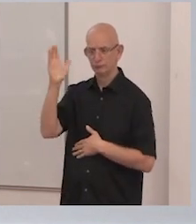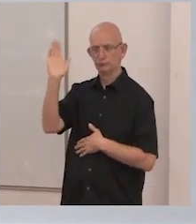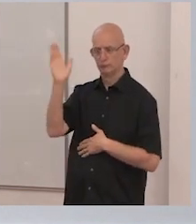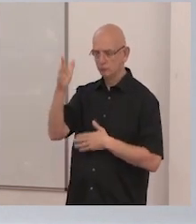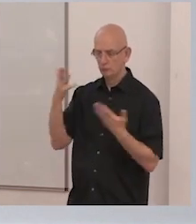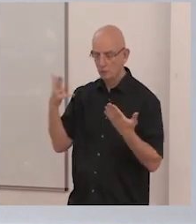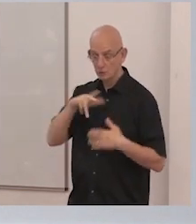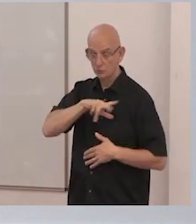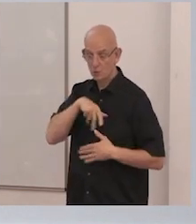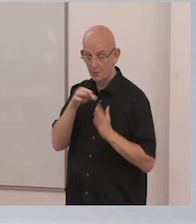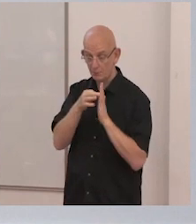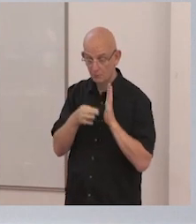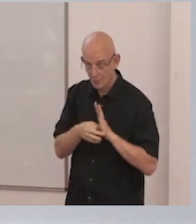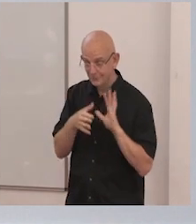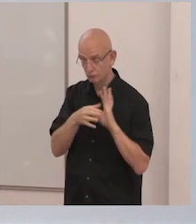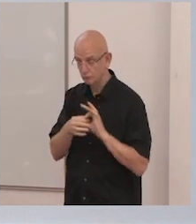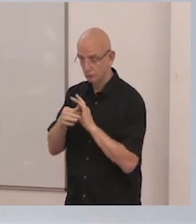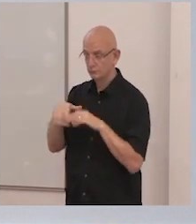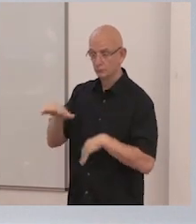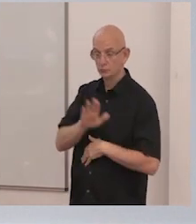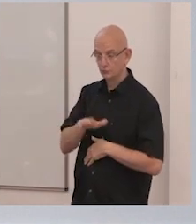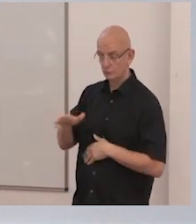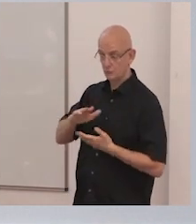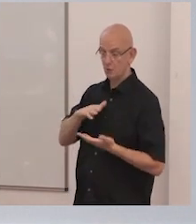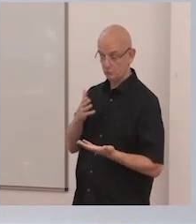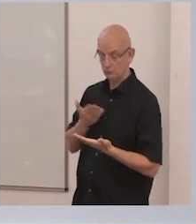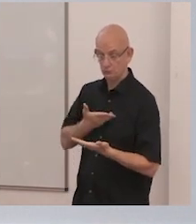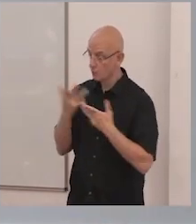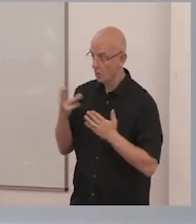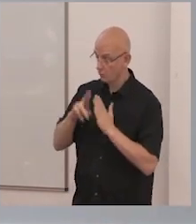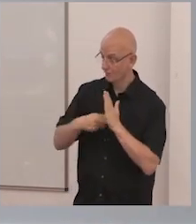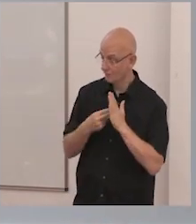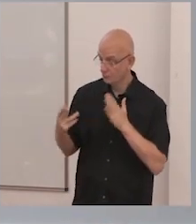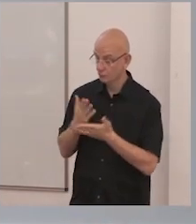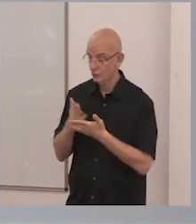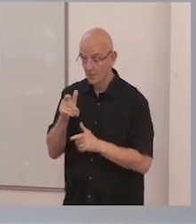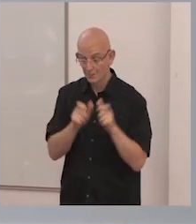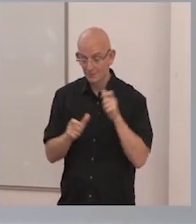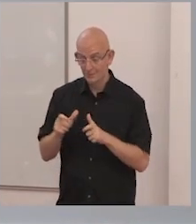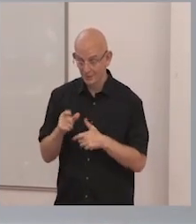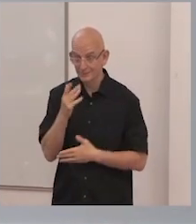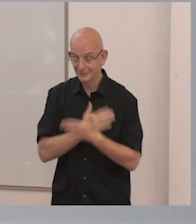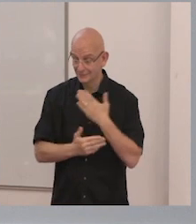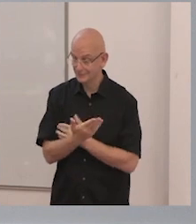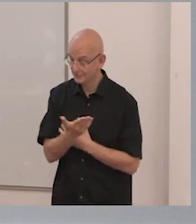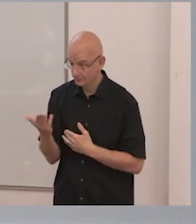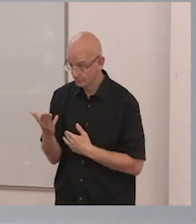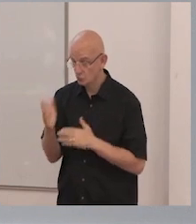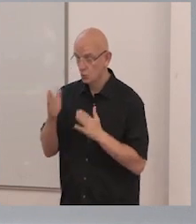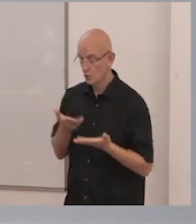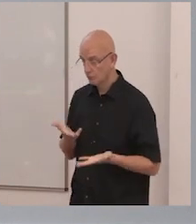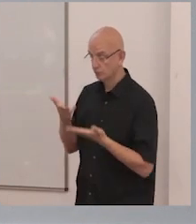with Disabilities. And I'll introduce the other speakers as they appear. So over to you, Brona. Good morning, everyone. Can you all hear me